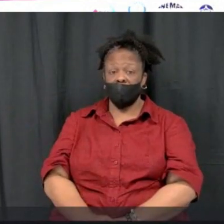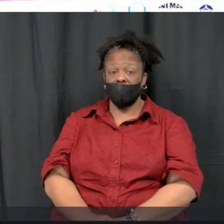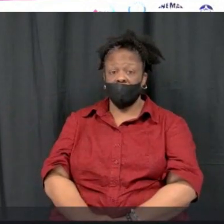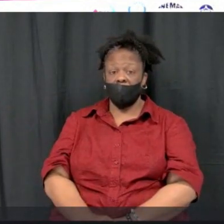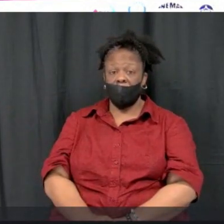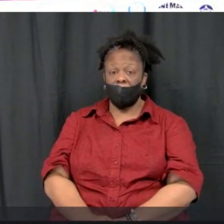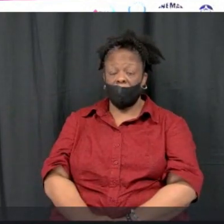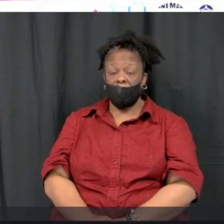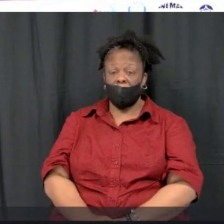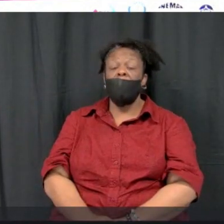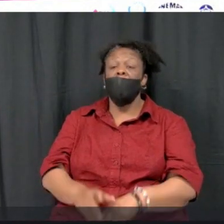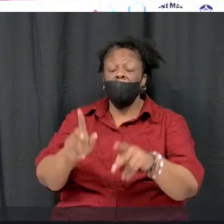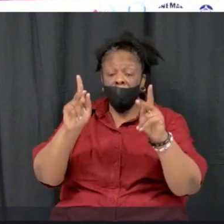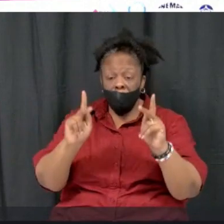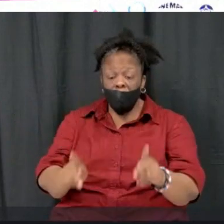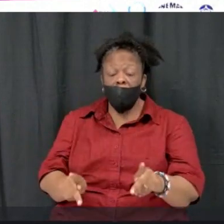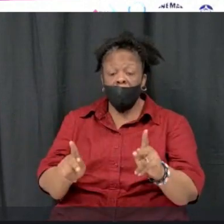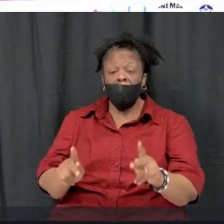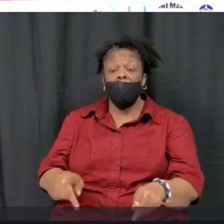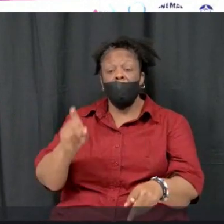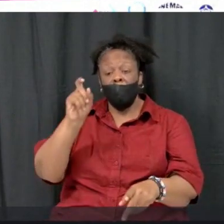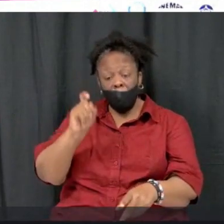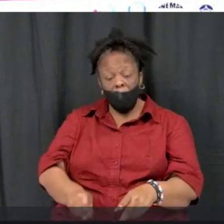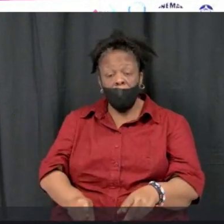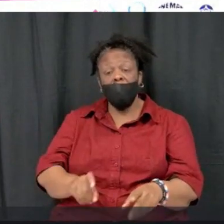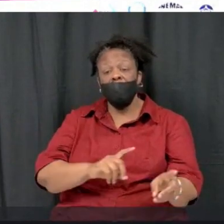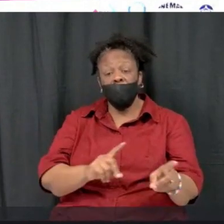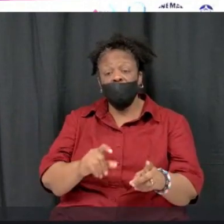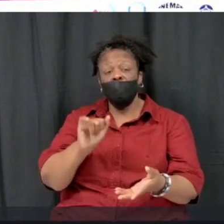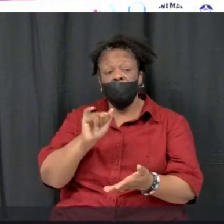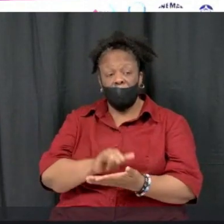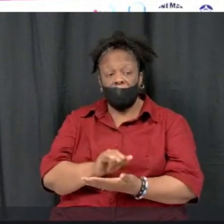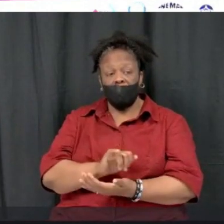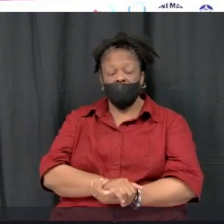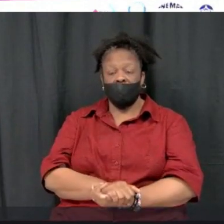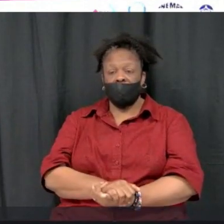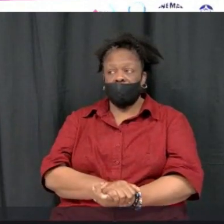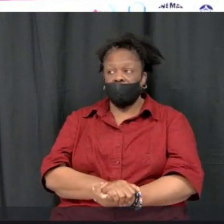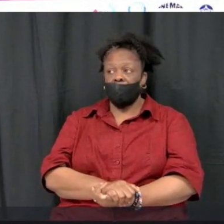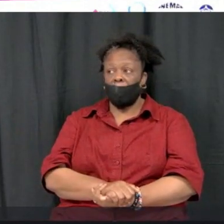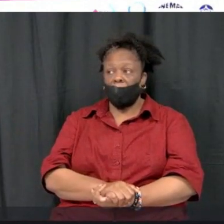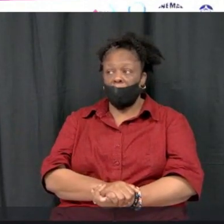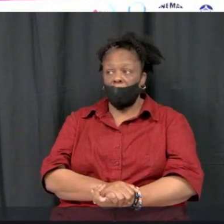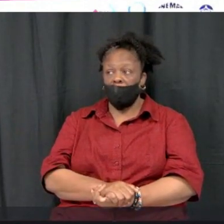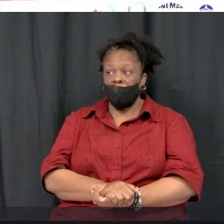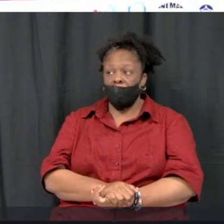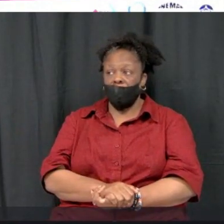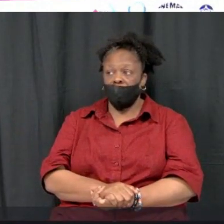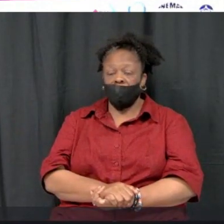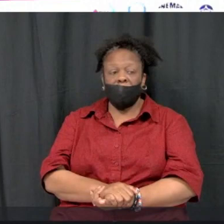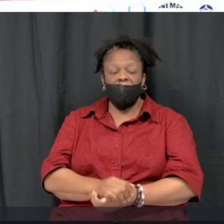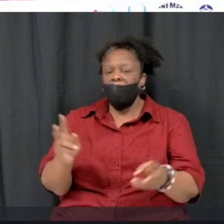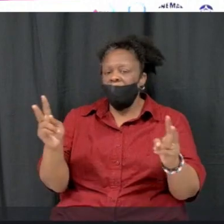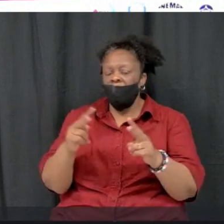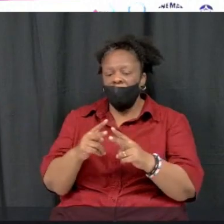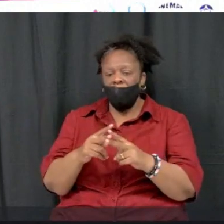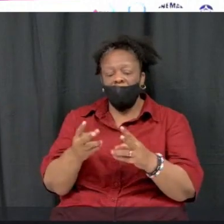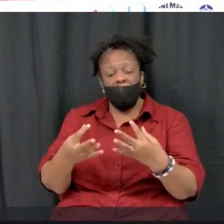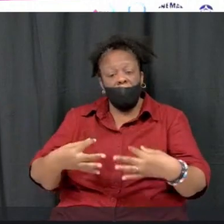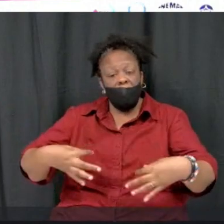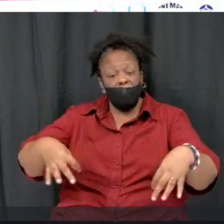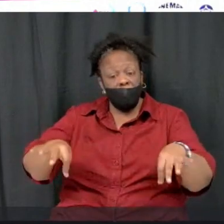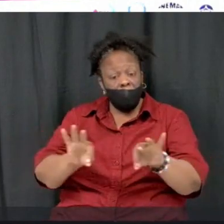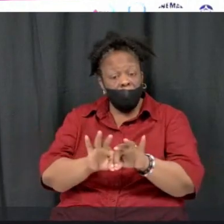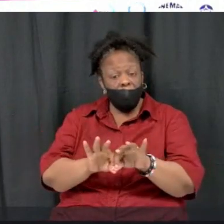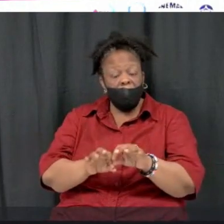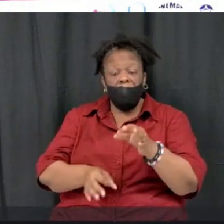the rules. I think we're seeing the results of what happens. And I think that it's important that if you are unsure